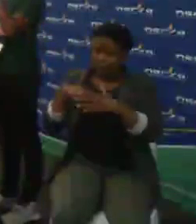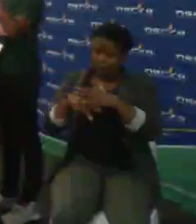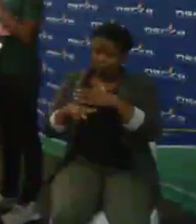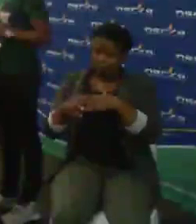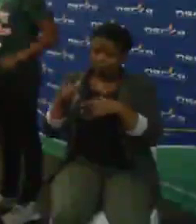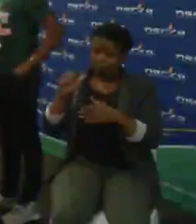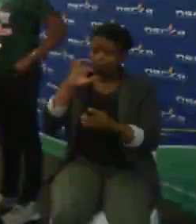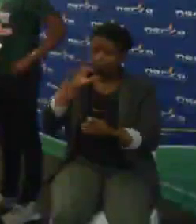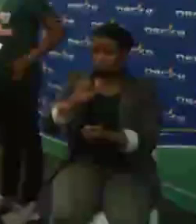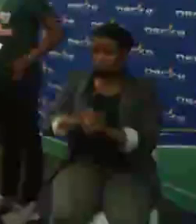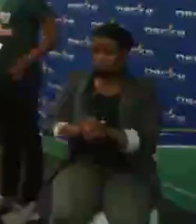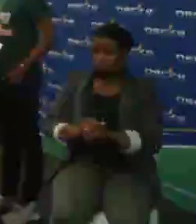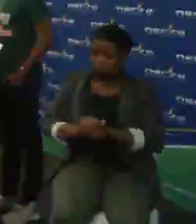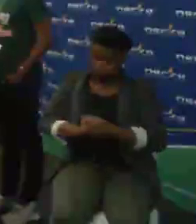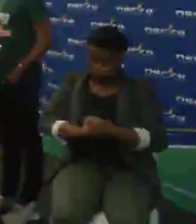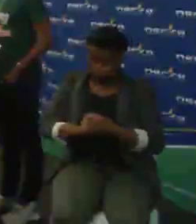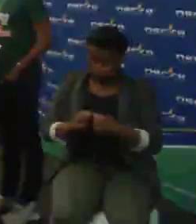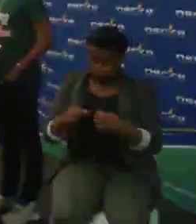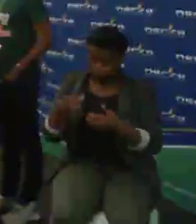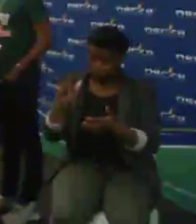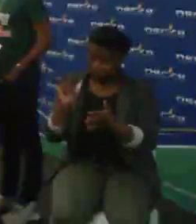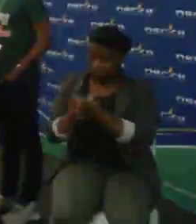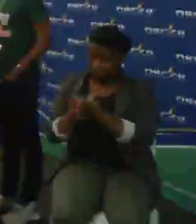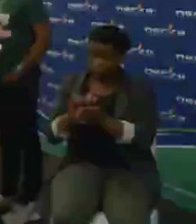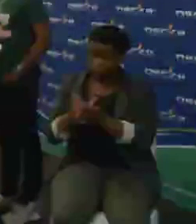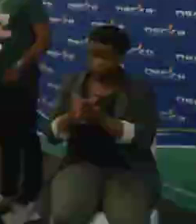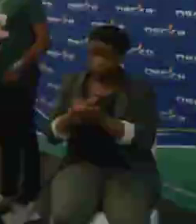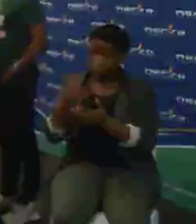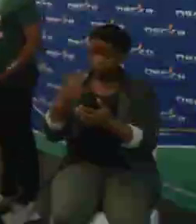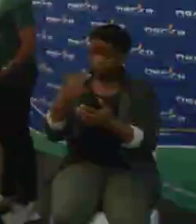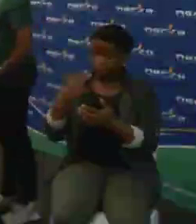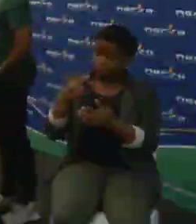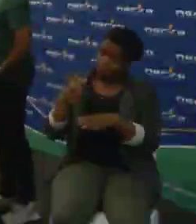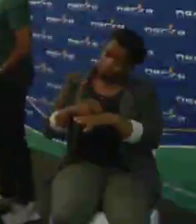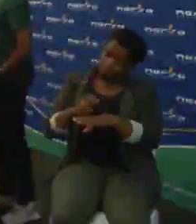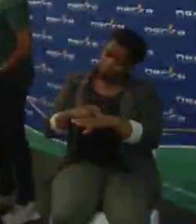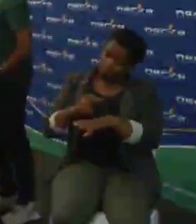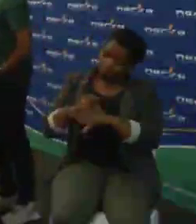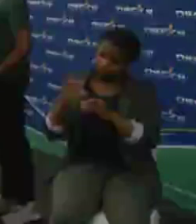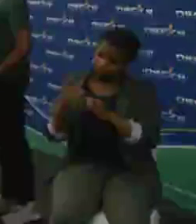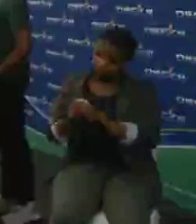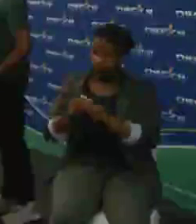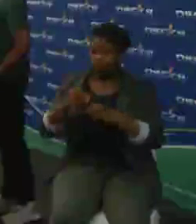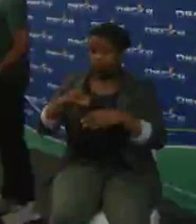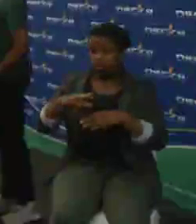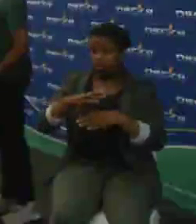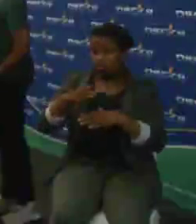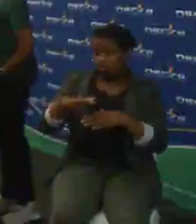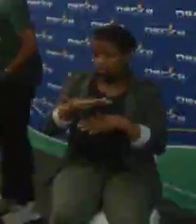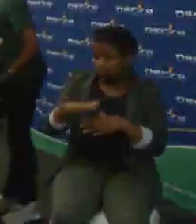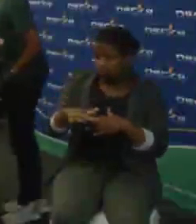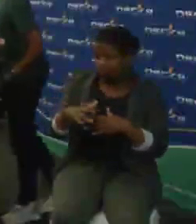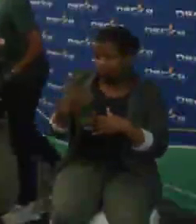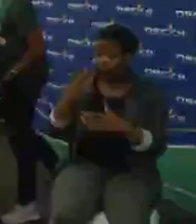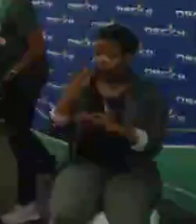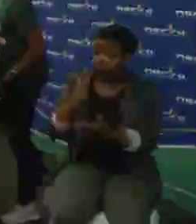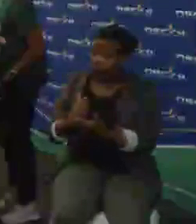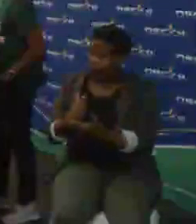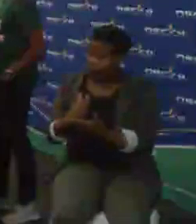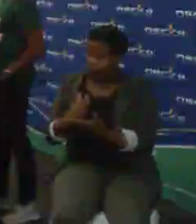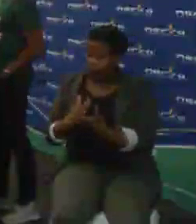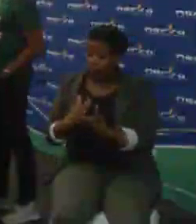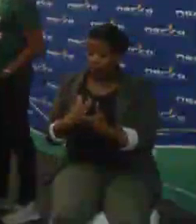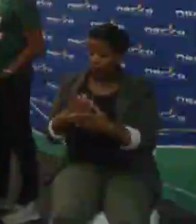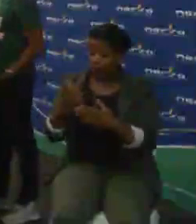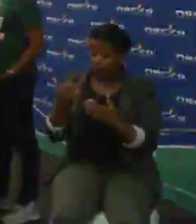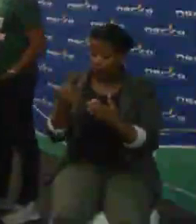to finish, is that we need to reconcile what's happening with the environmental levy. We're not particularly sure exactly what's